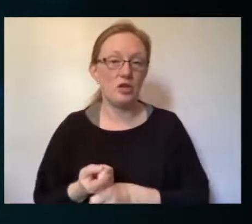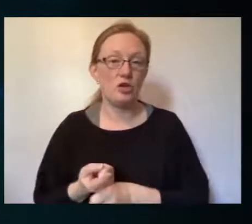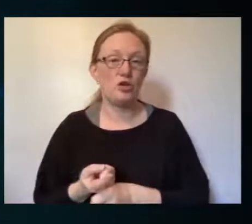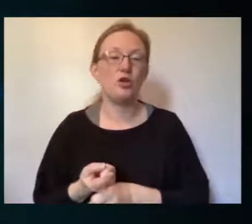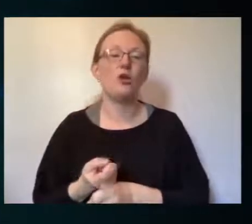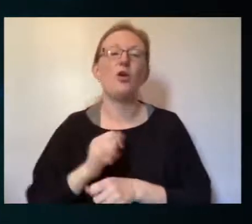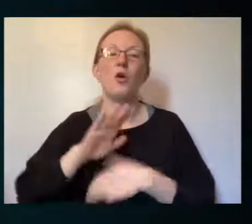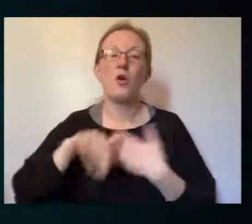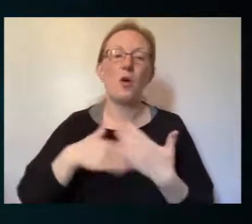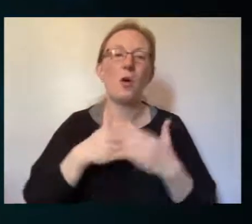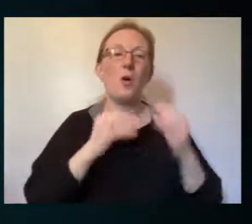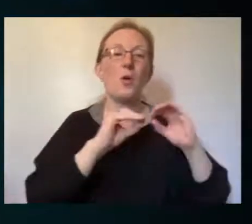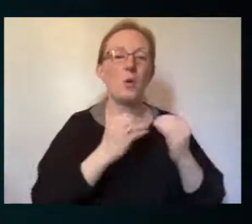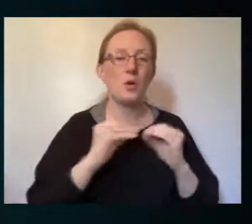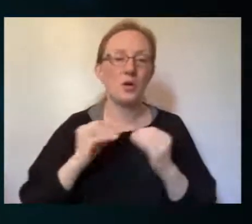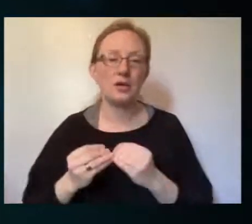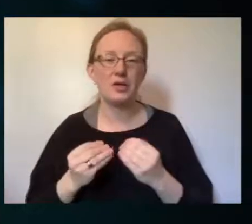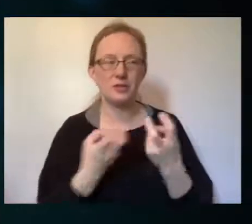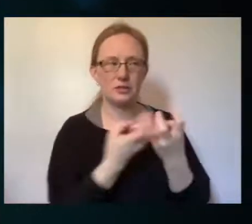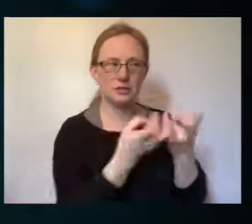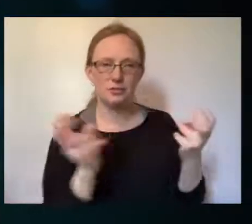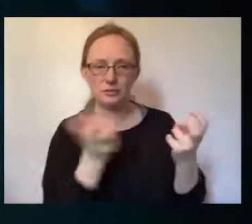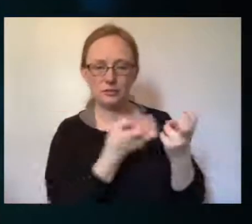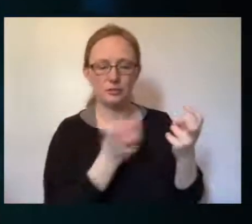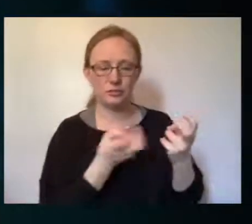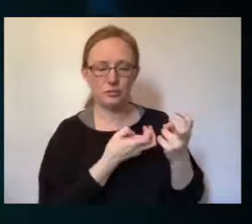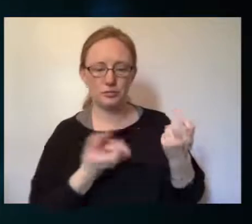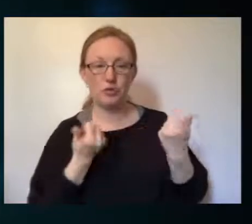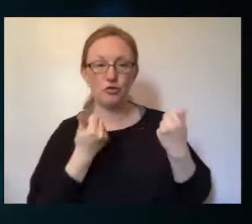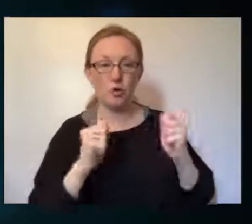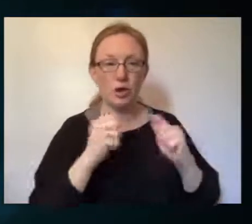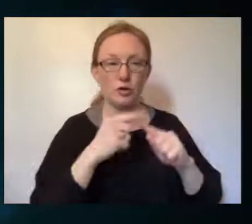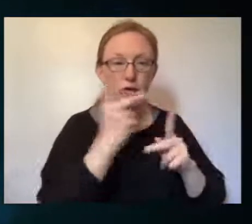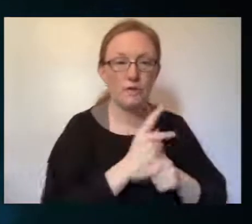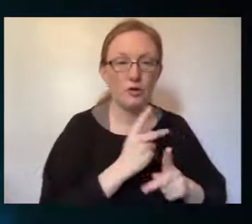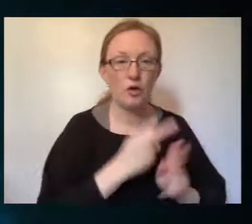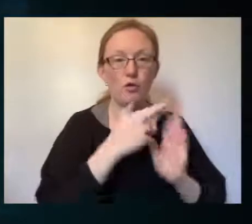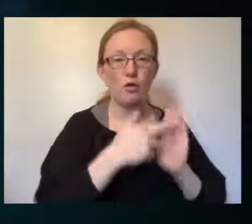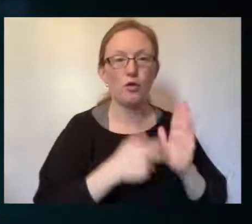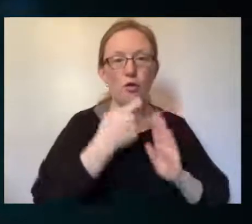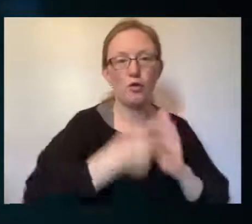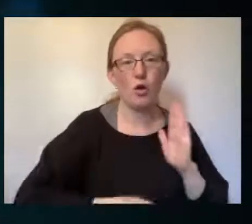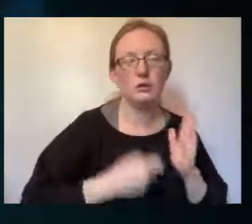set of organizers, we sit down there and we try and figure out what the registration cost should be.